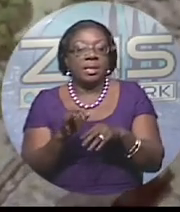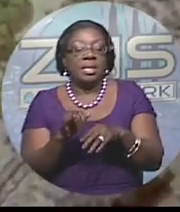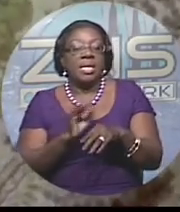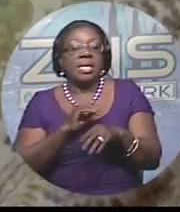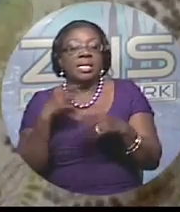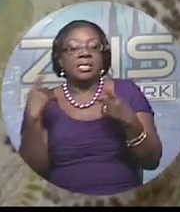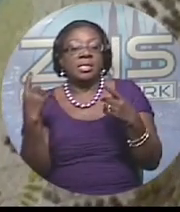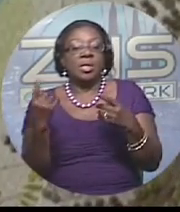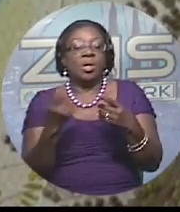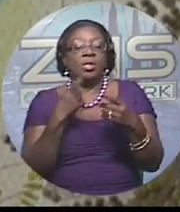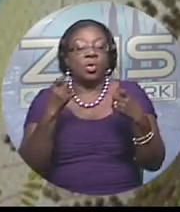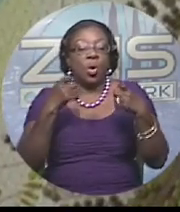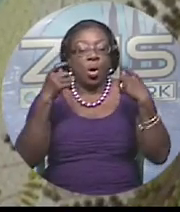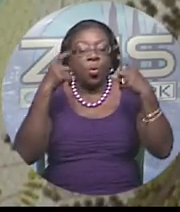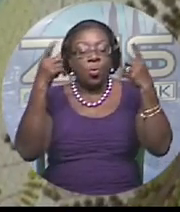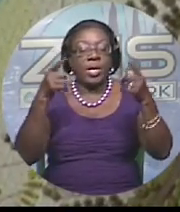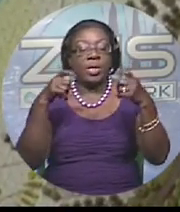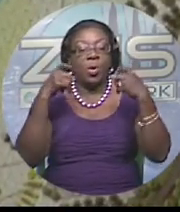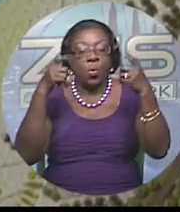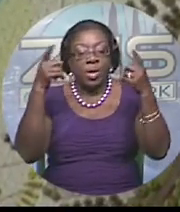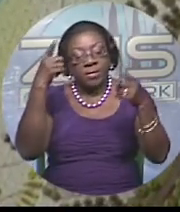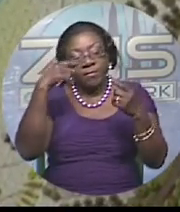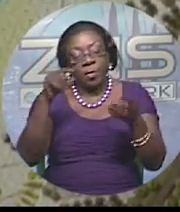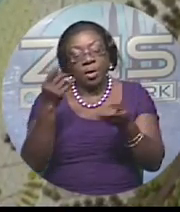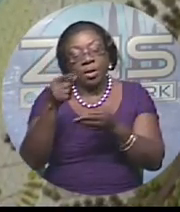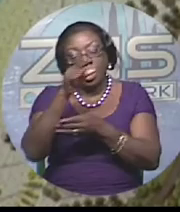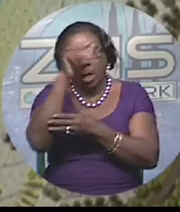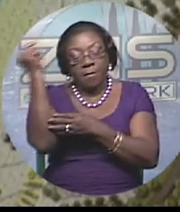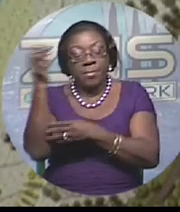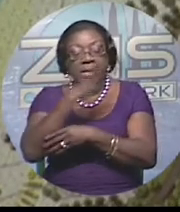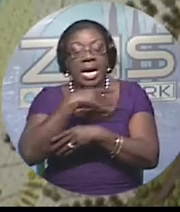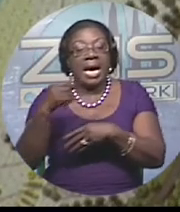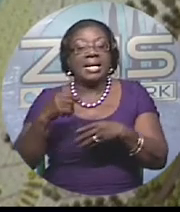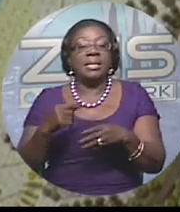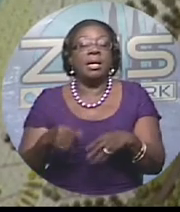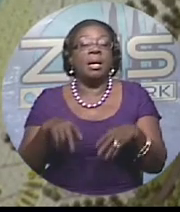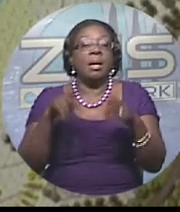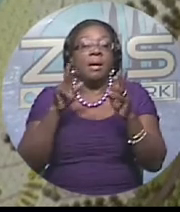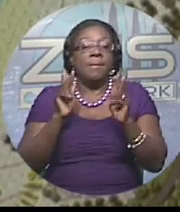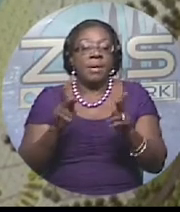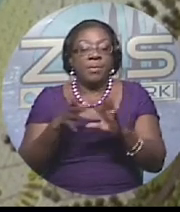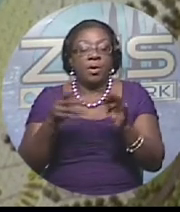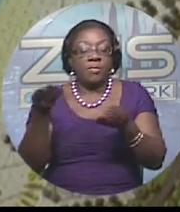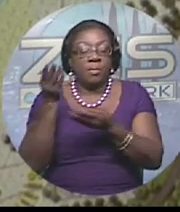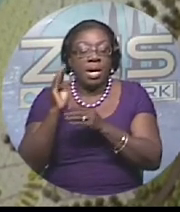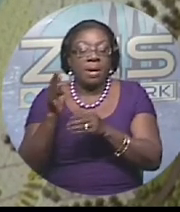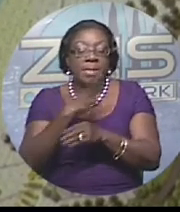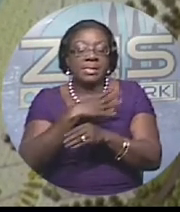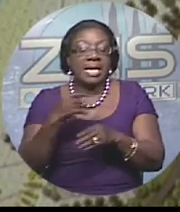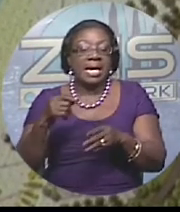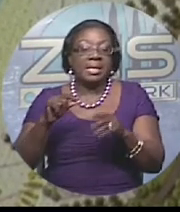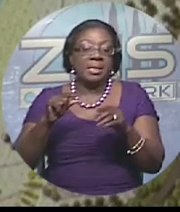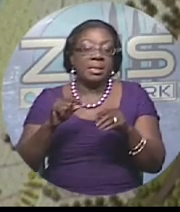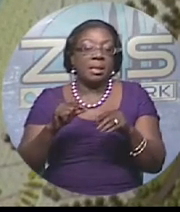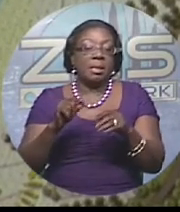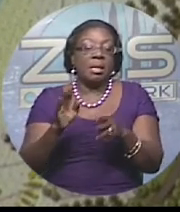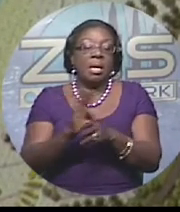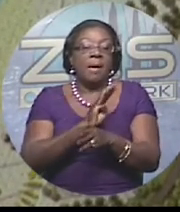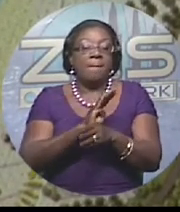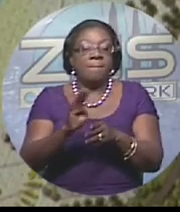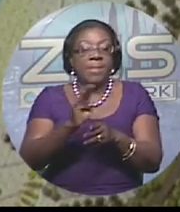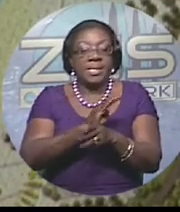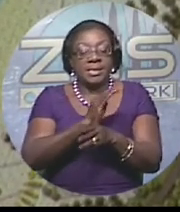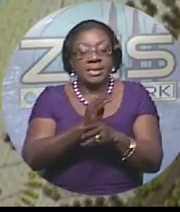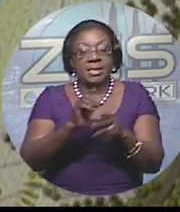win-win for both the government of the Bahamas and for MSC as a group. I think we both believe in